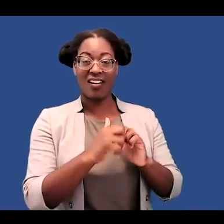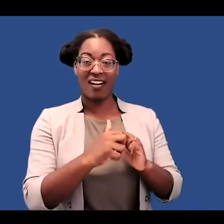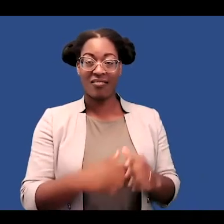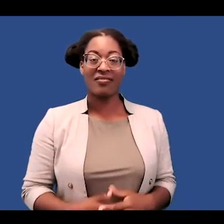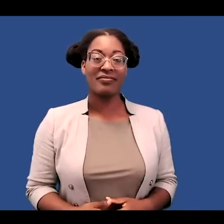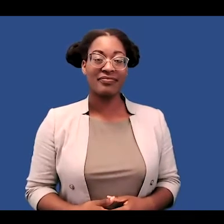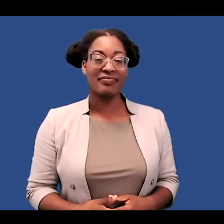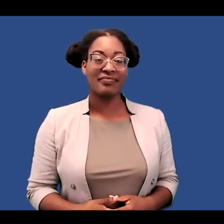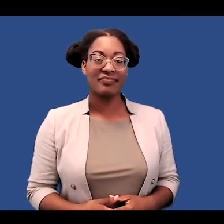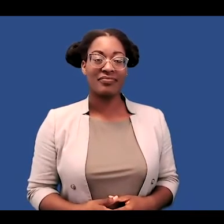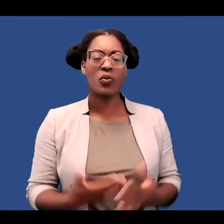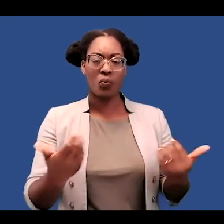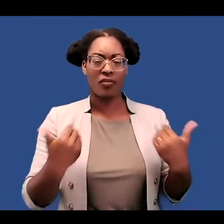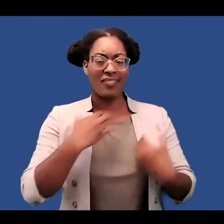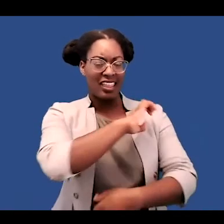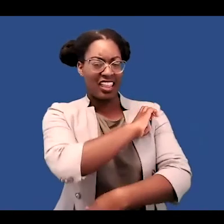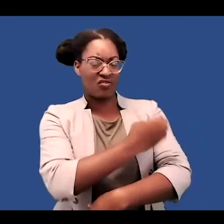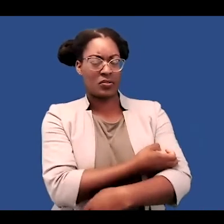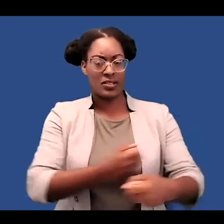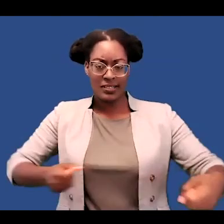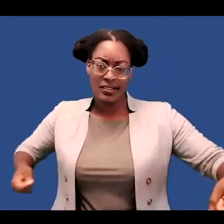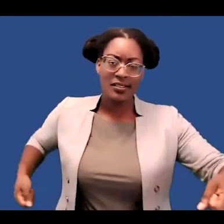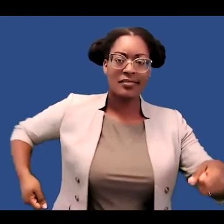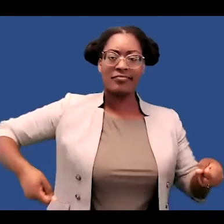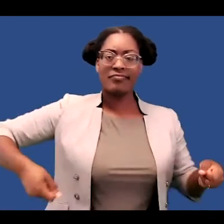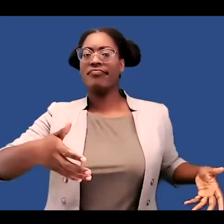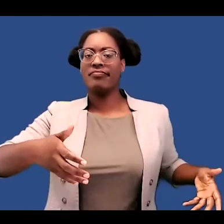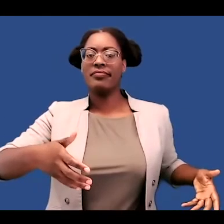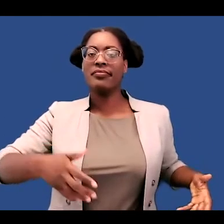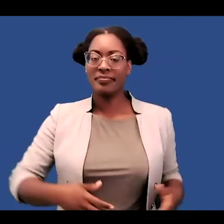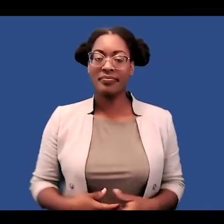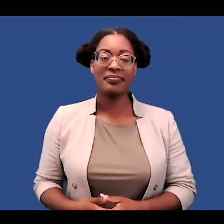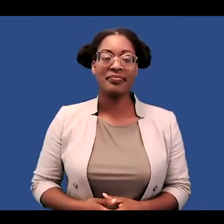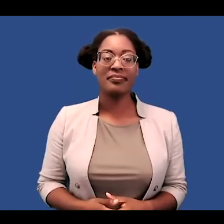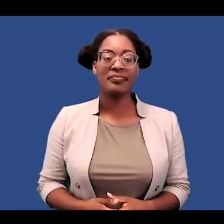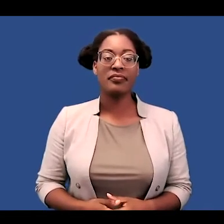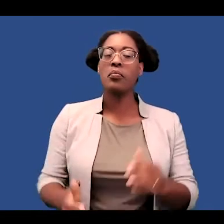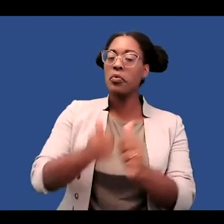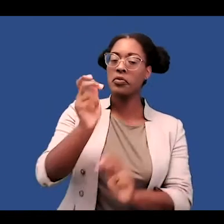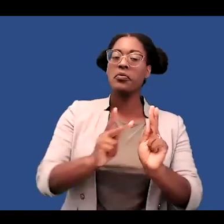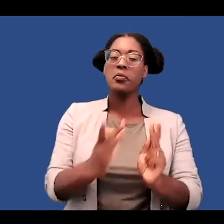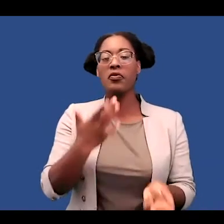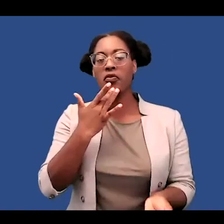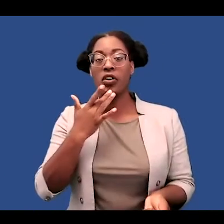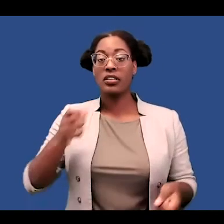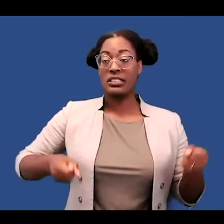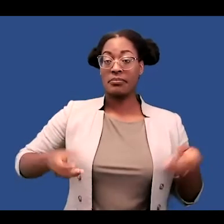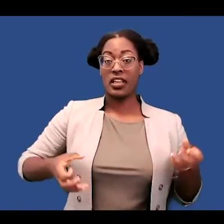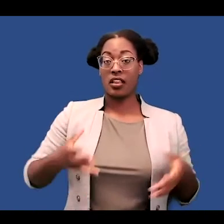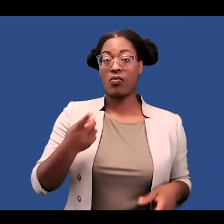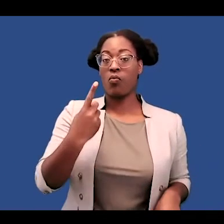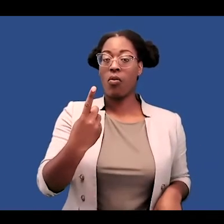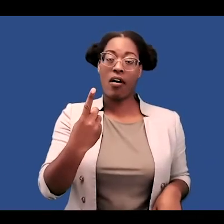one direction to give the hoop an energetic spin around your waist in the opposite direction. Most people prefer spinning